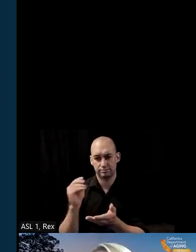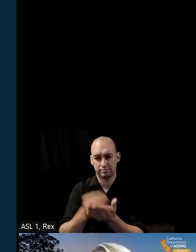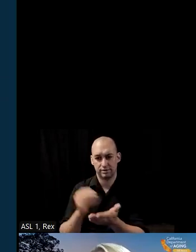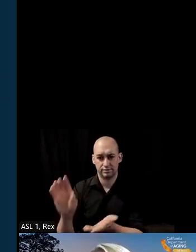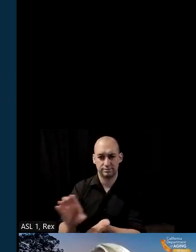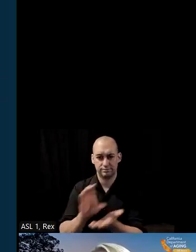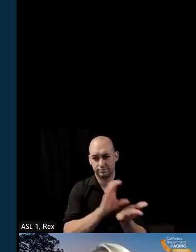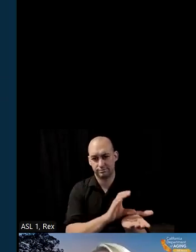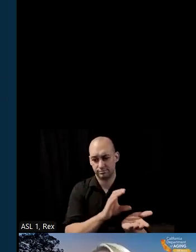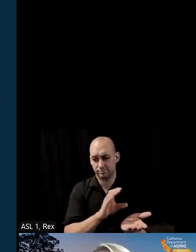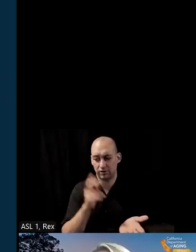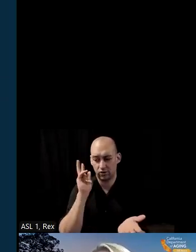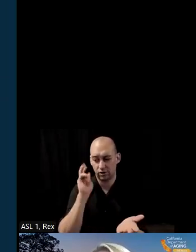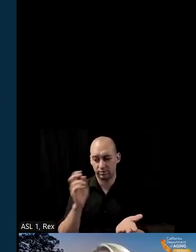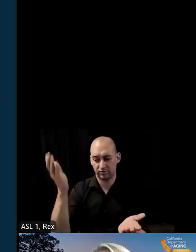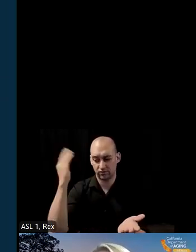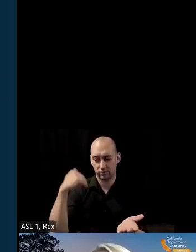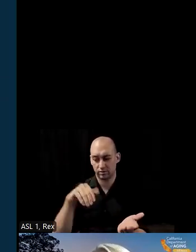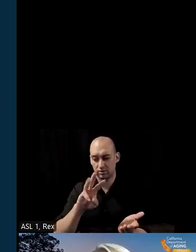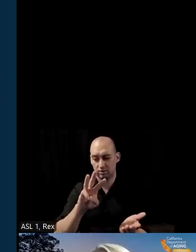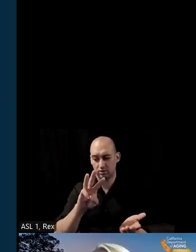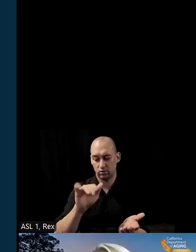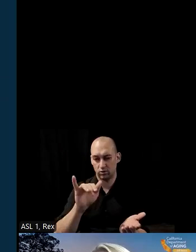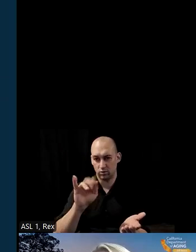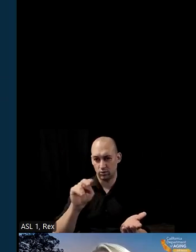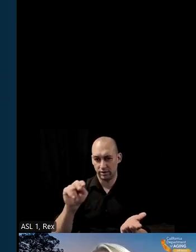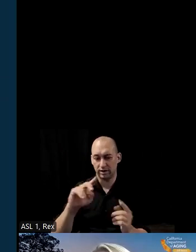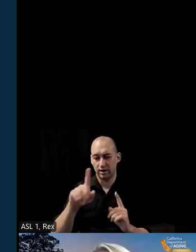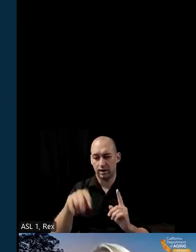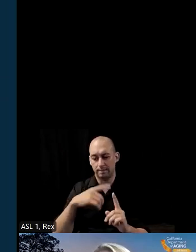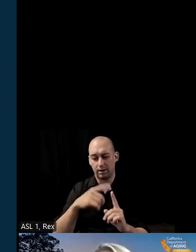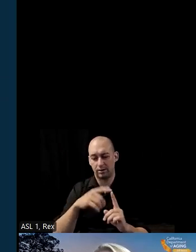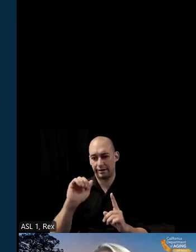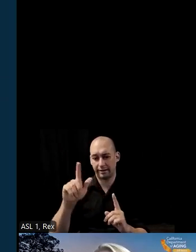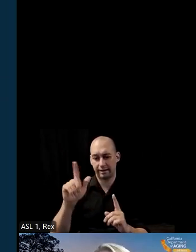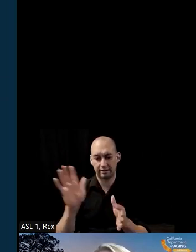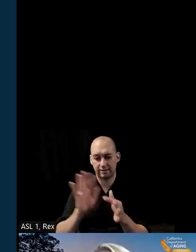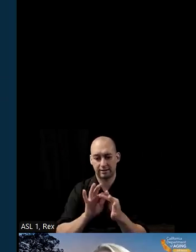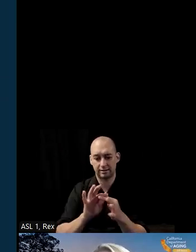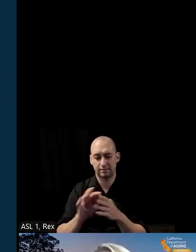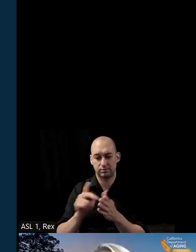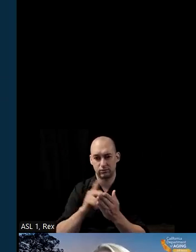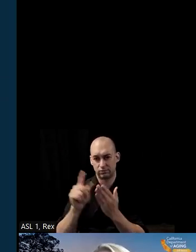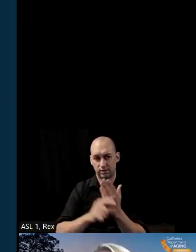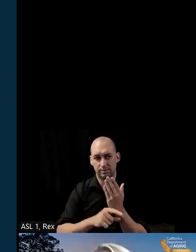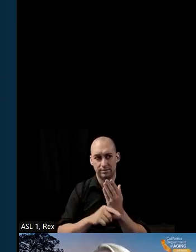You heard earlier from Wynn about the CALS Connect program, which is seeking to develop a